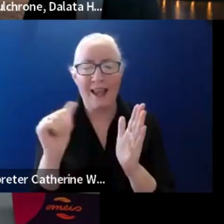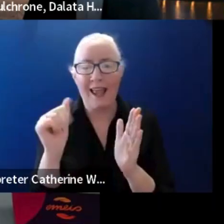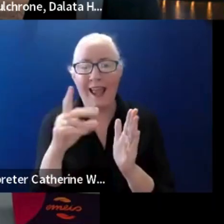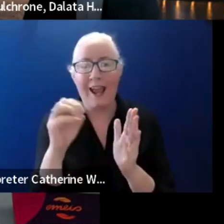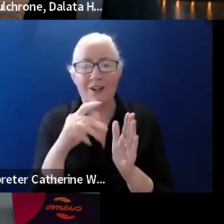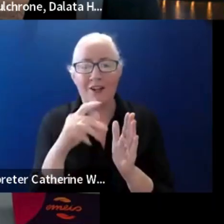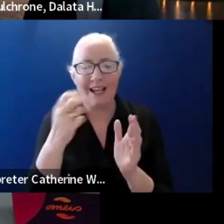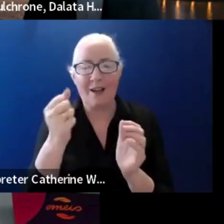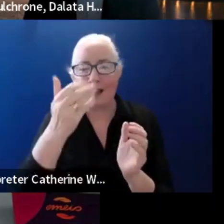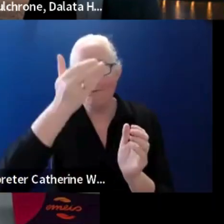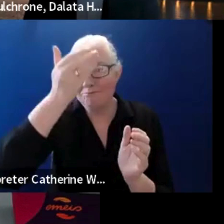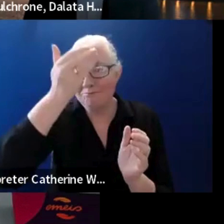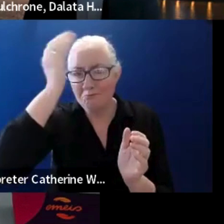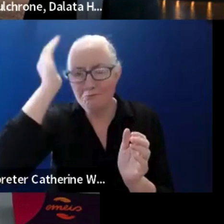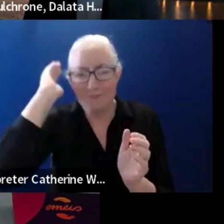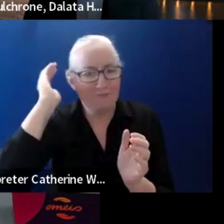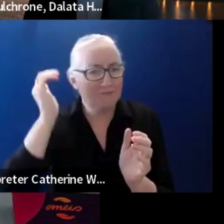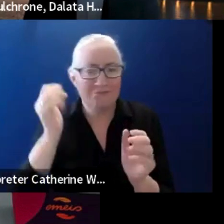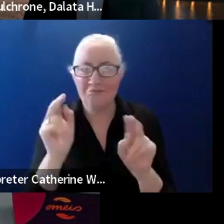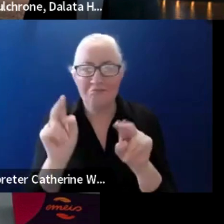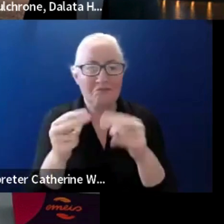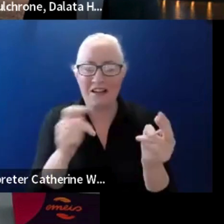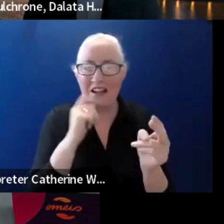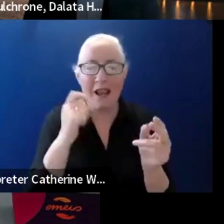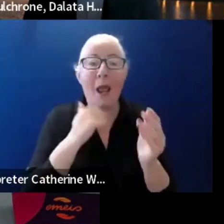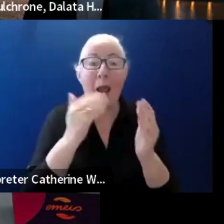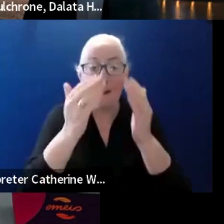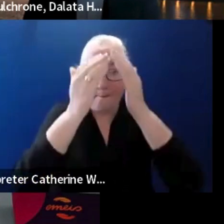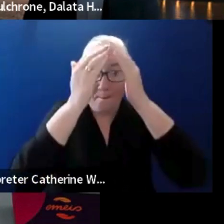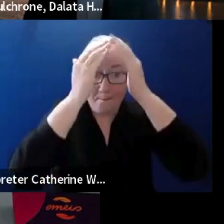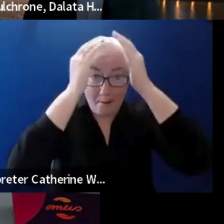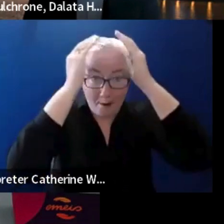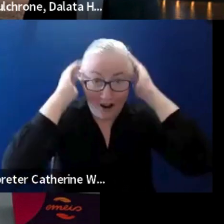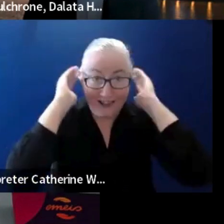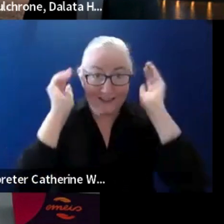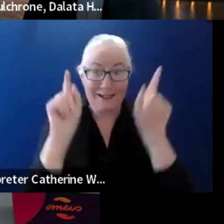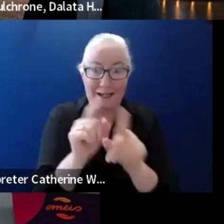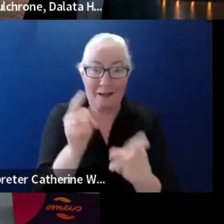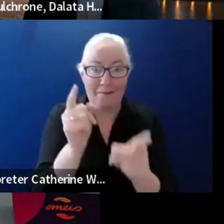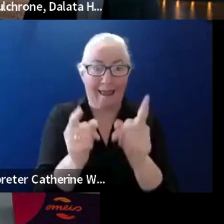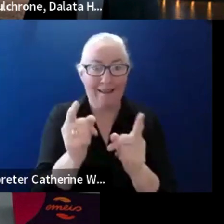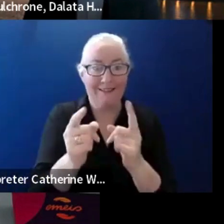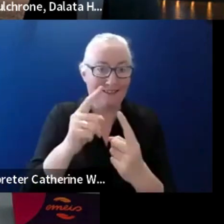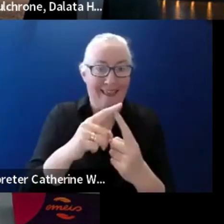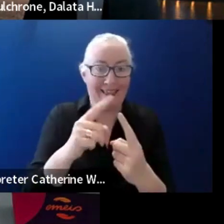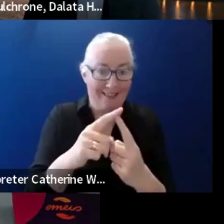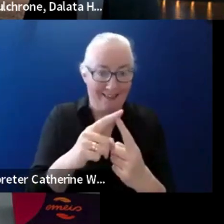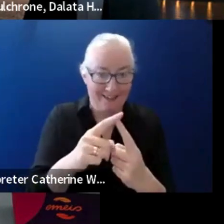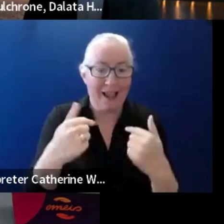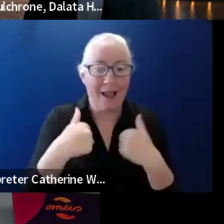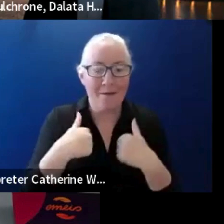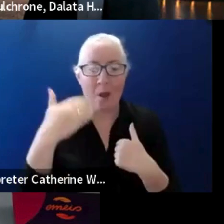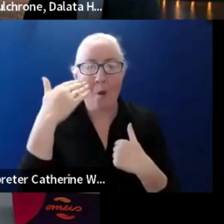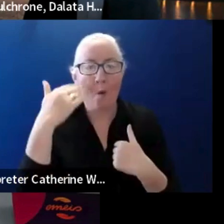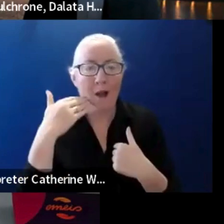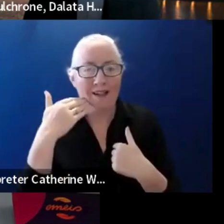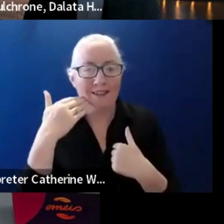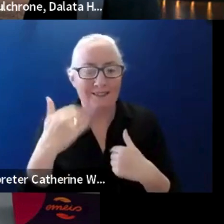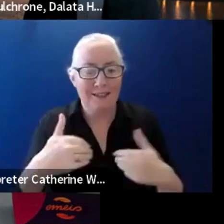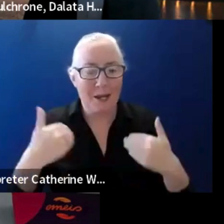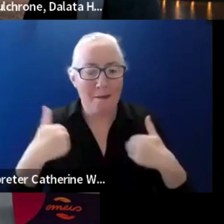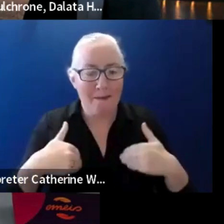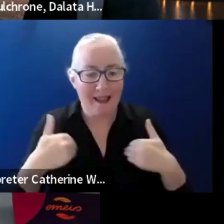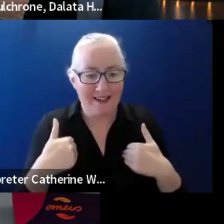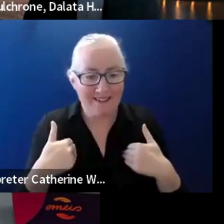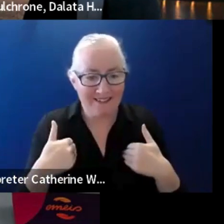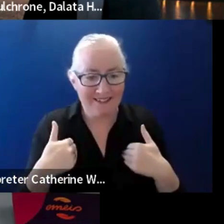closely cropped hair. I can't get away with saying that. I am bald as an egg. I am a white man